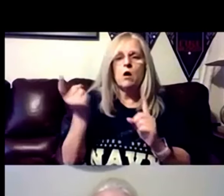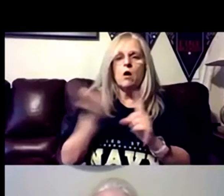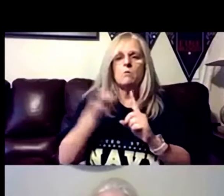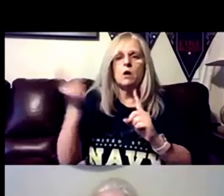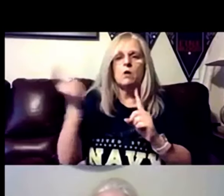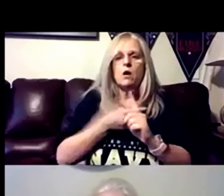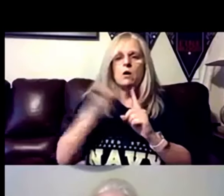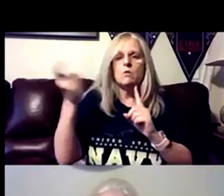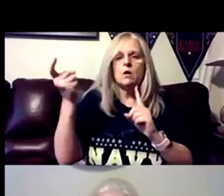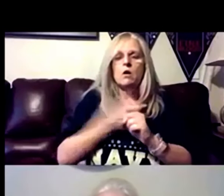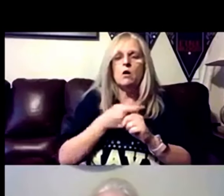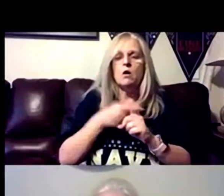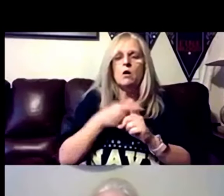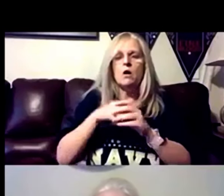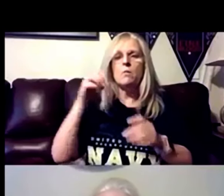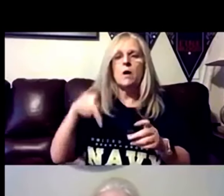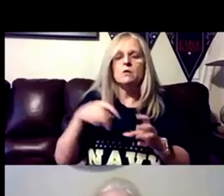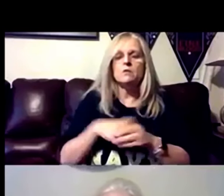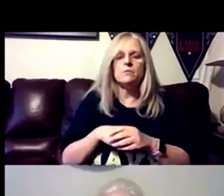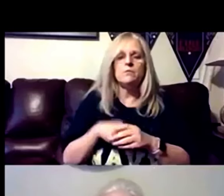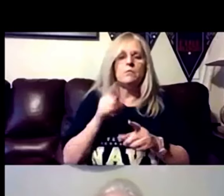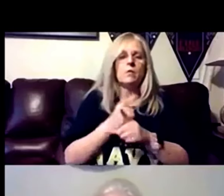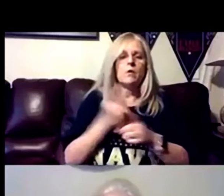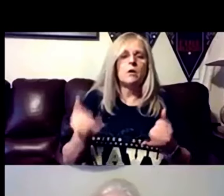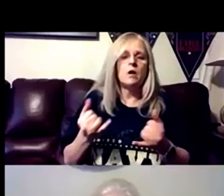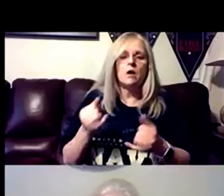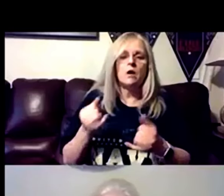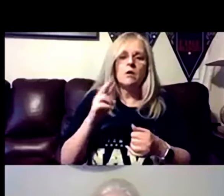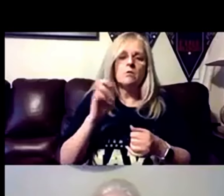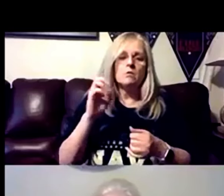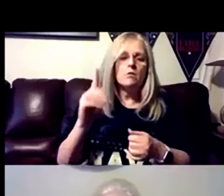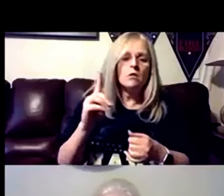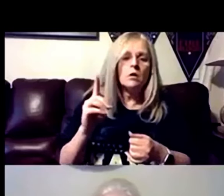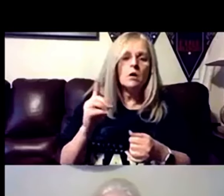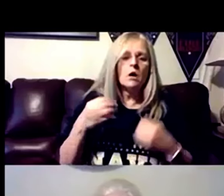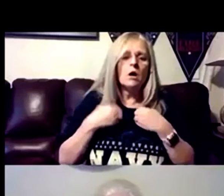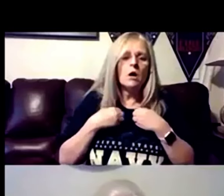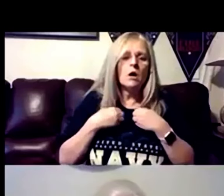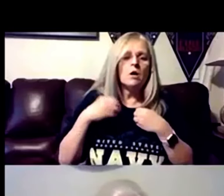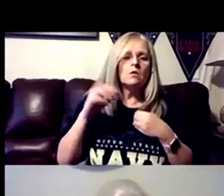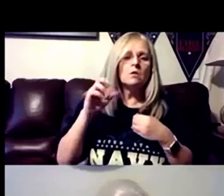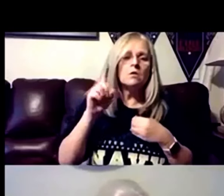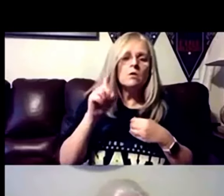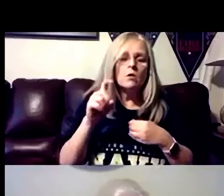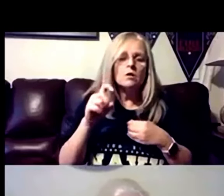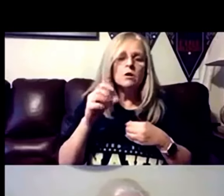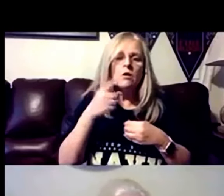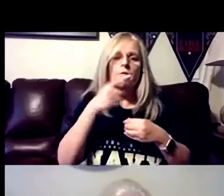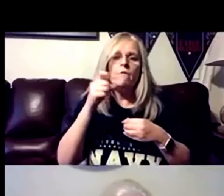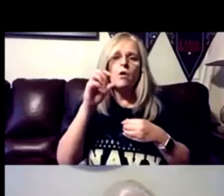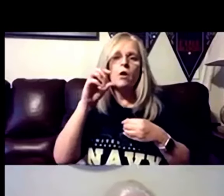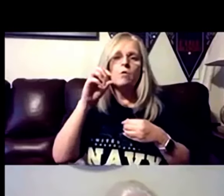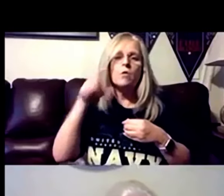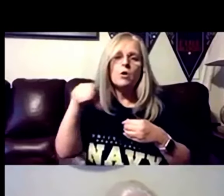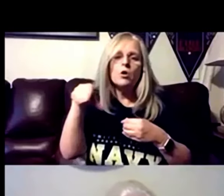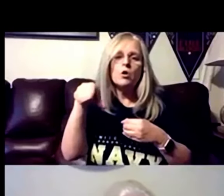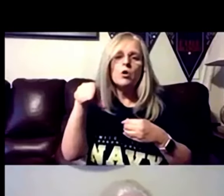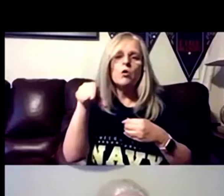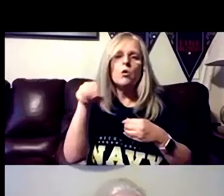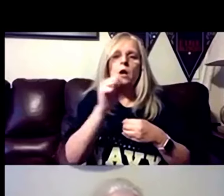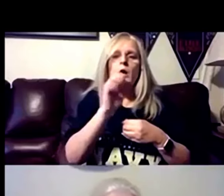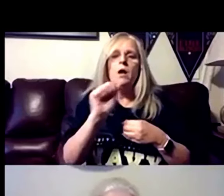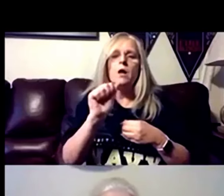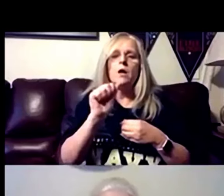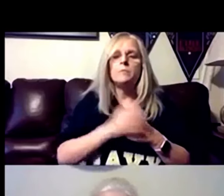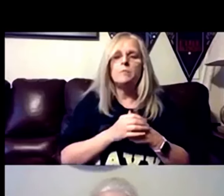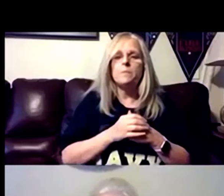automated. Anyway, right now I'm going to turn it over to Red. Red's got Q&A, and he